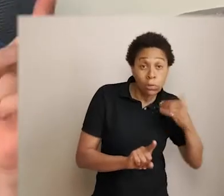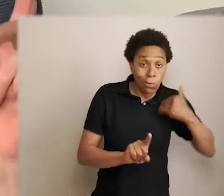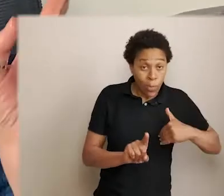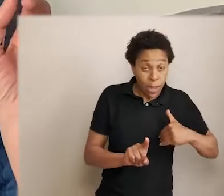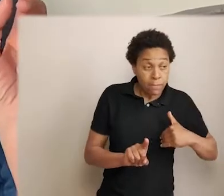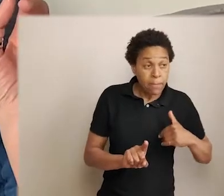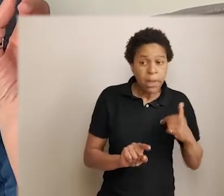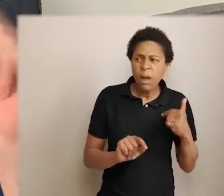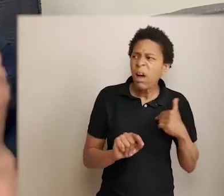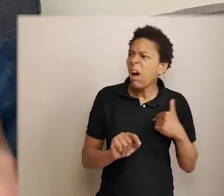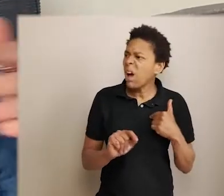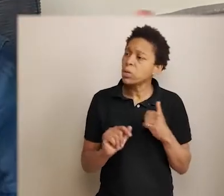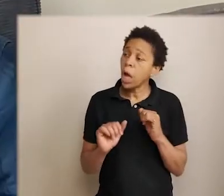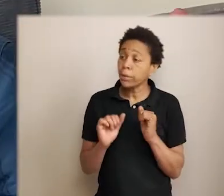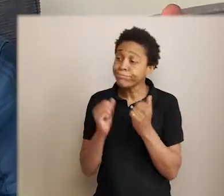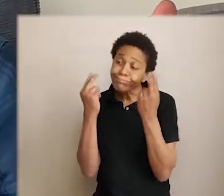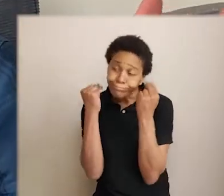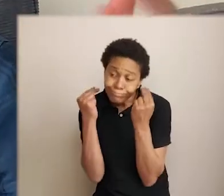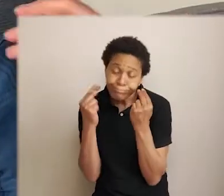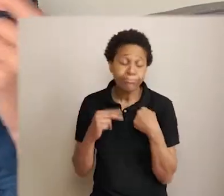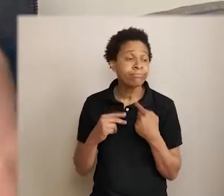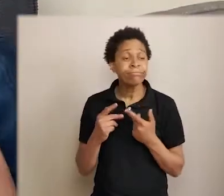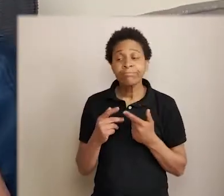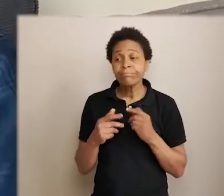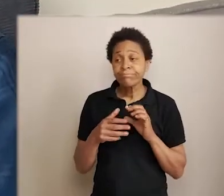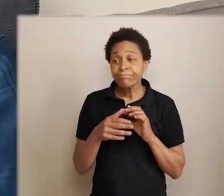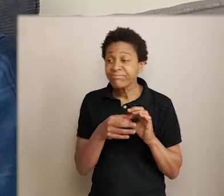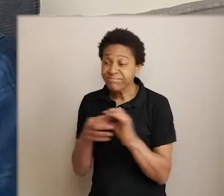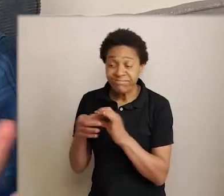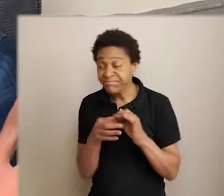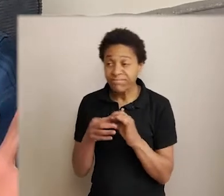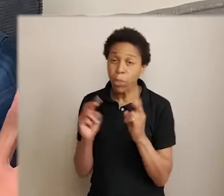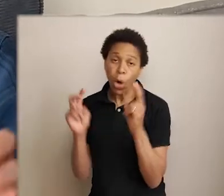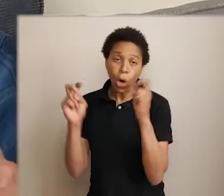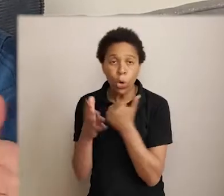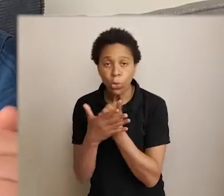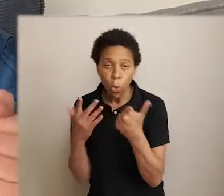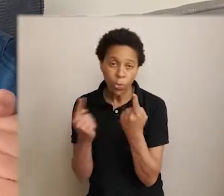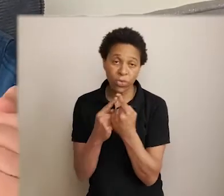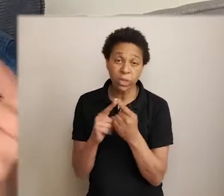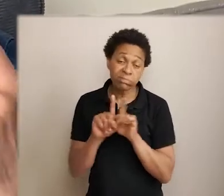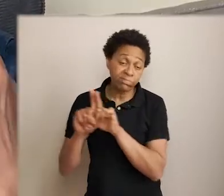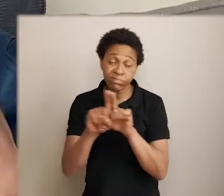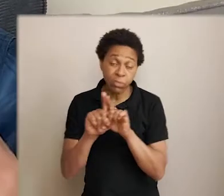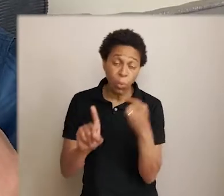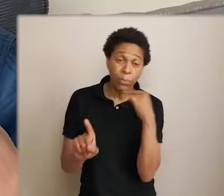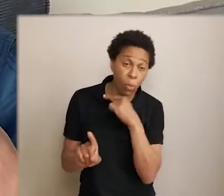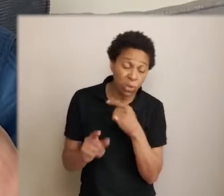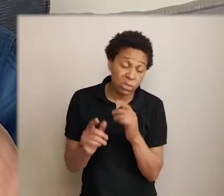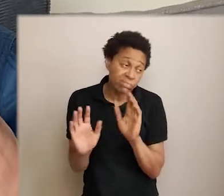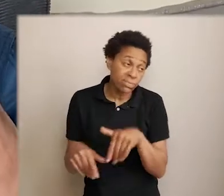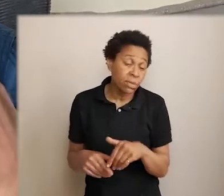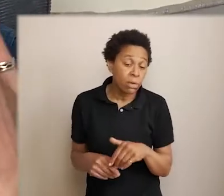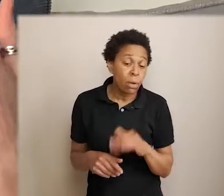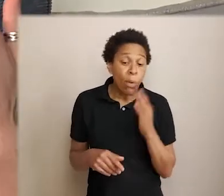society's expectations, going out with boys, though somewhat half-heartedly, has to be said. Looking back at an early